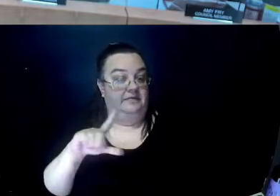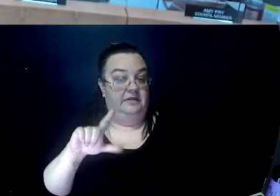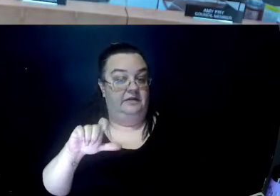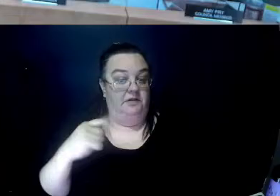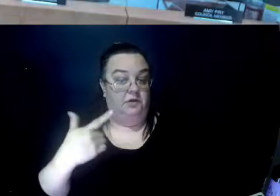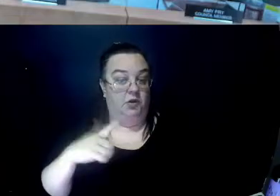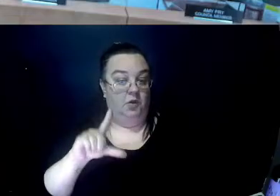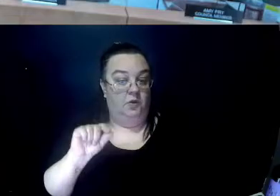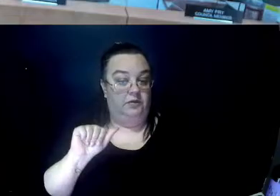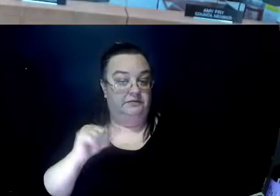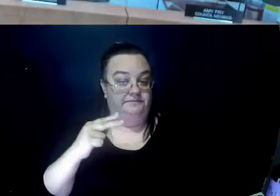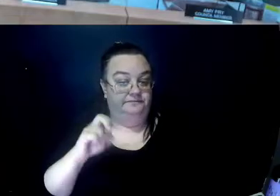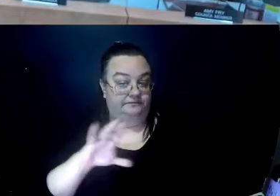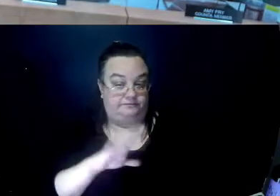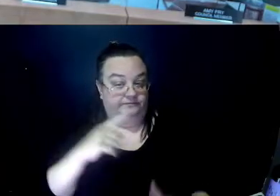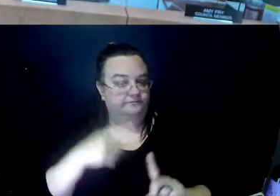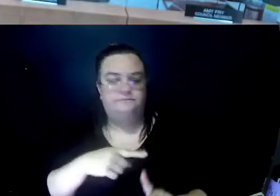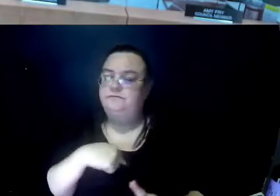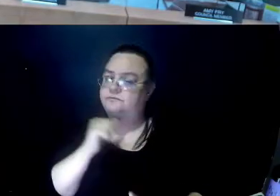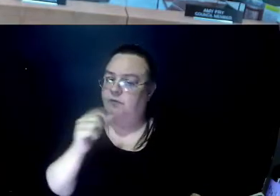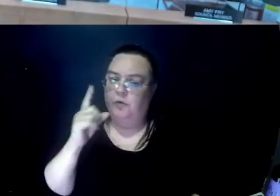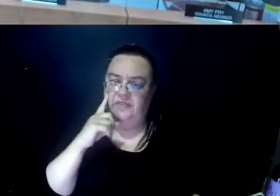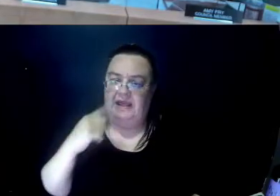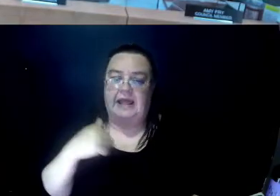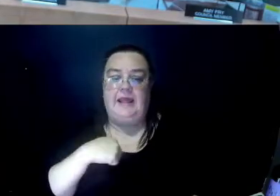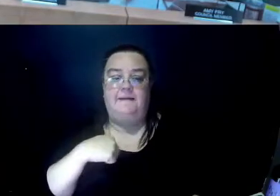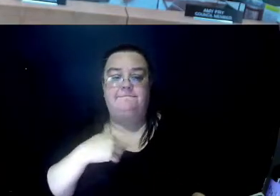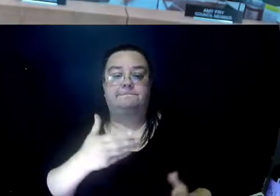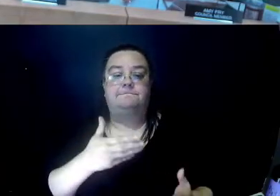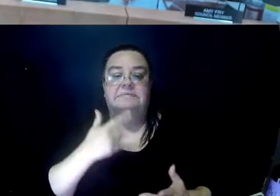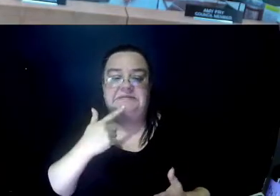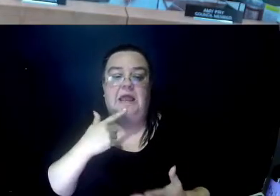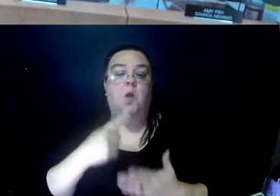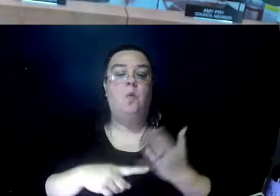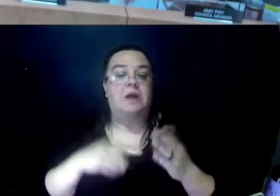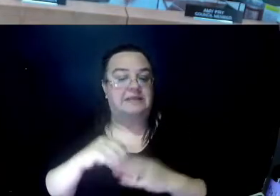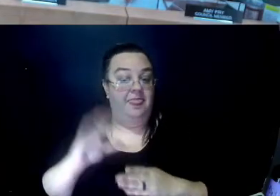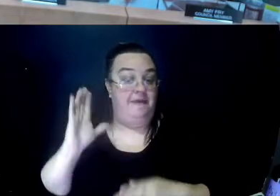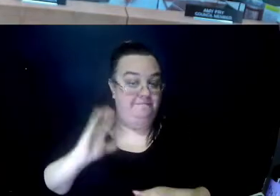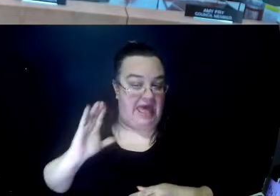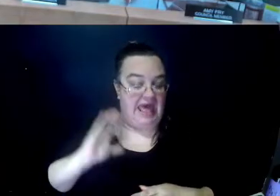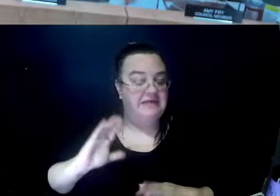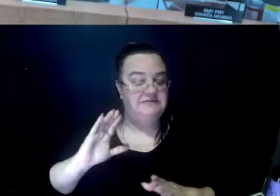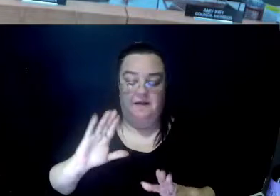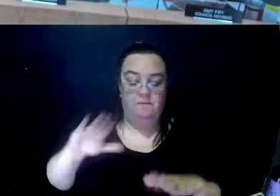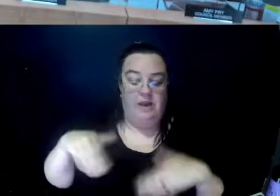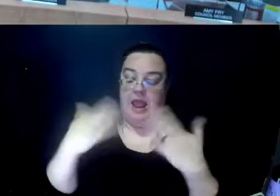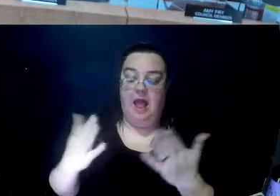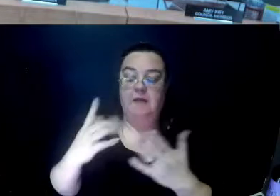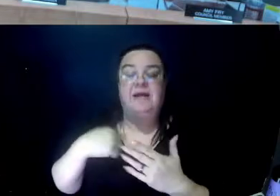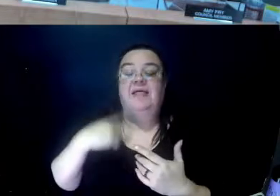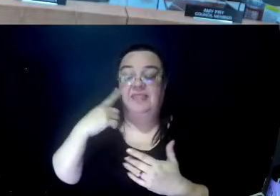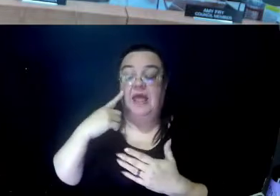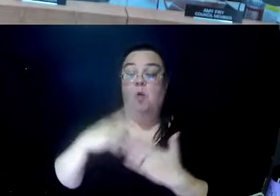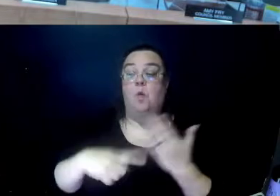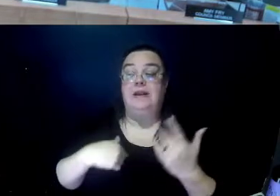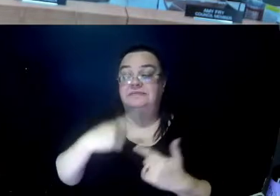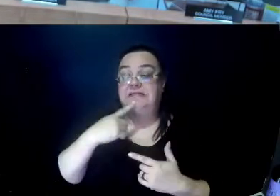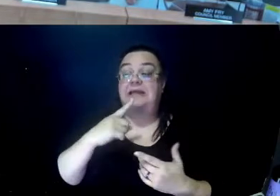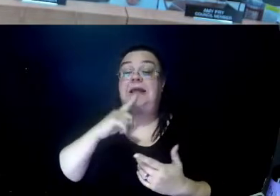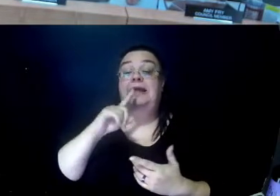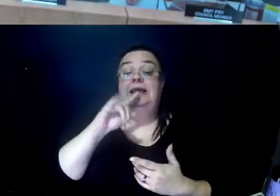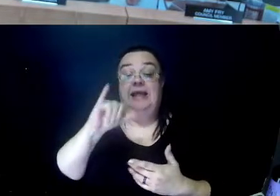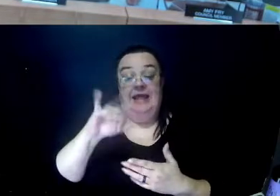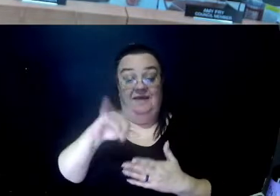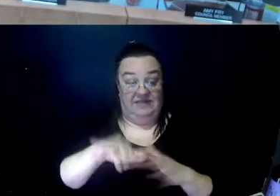point, I don't think I was bringing what's in the past back up. I think what I'm saying is, if this body has a set